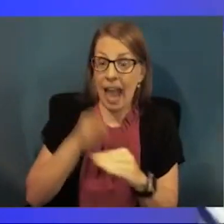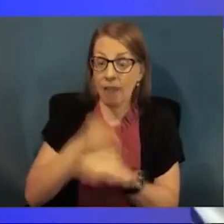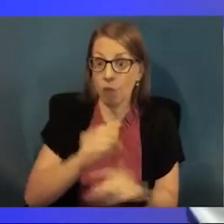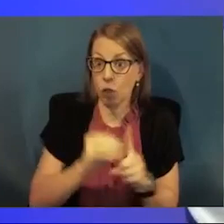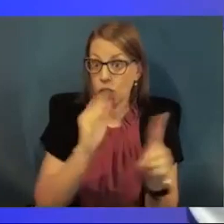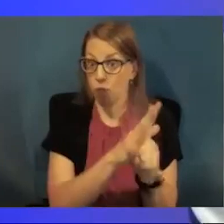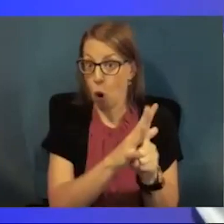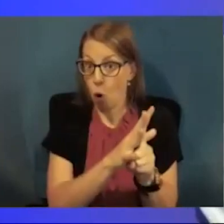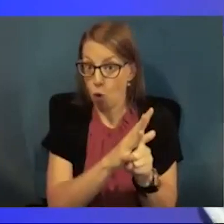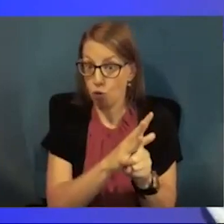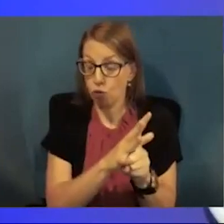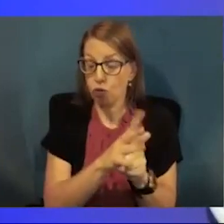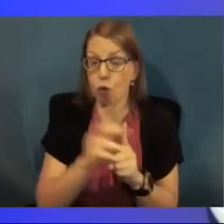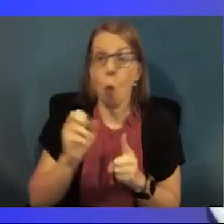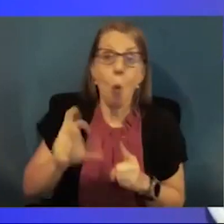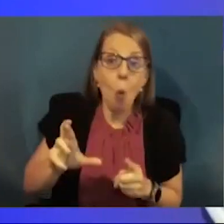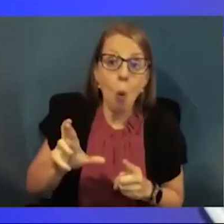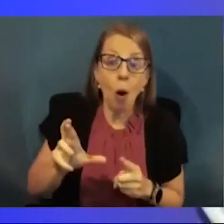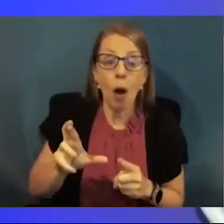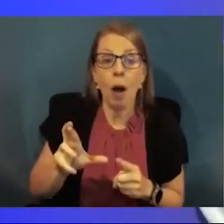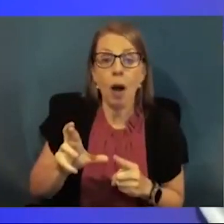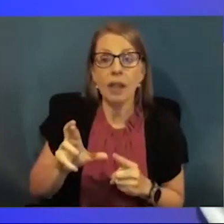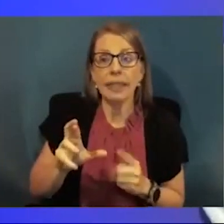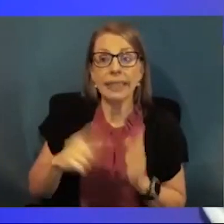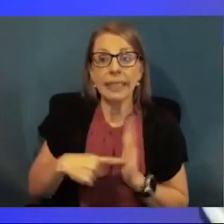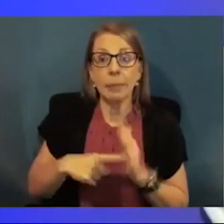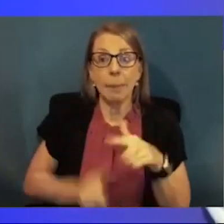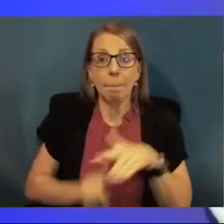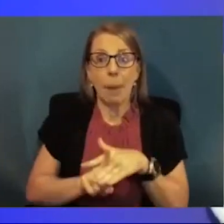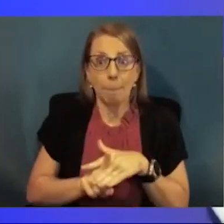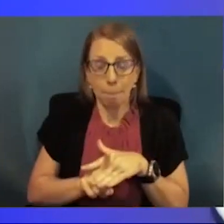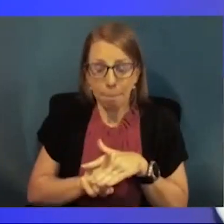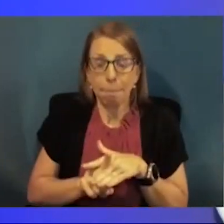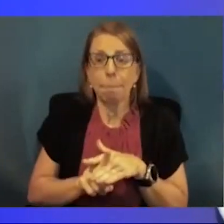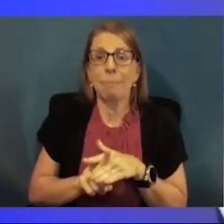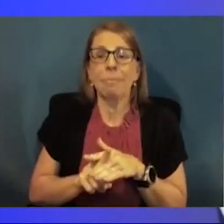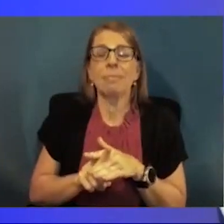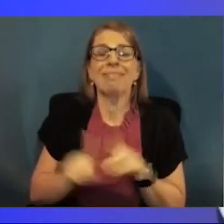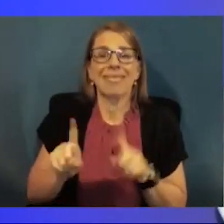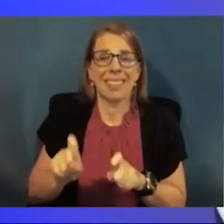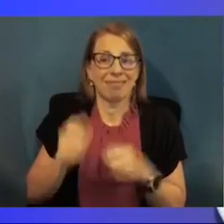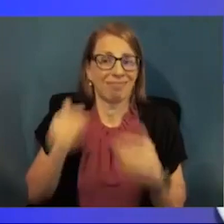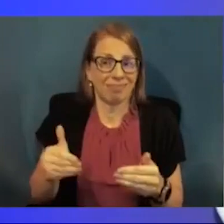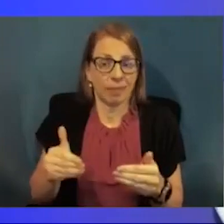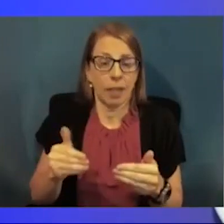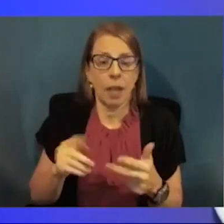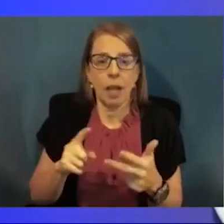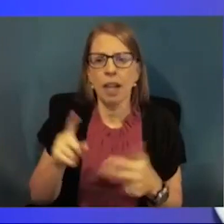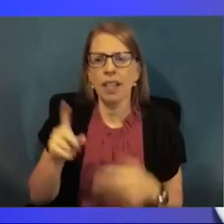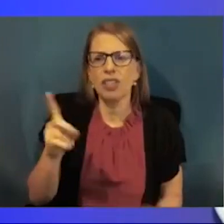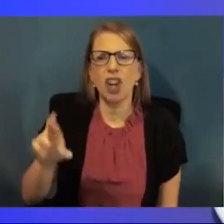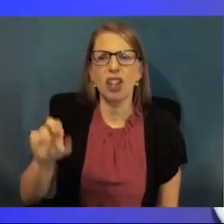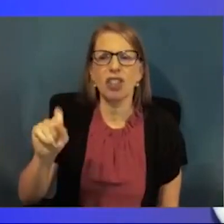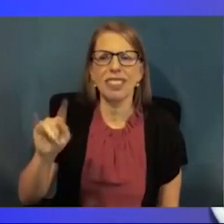Are you doing it because you have symptoms? And then the other thing Dr. Stites mentioned, I think yesterday, was just talking about user